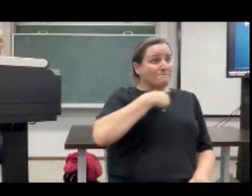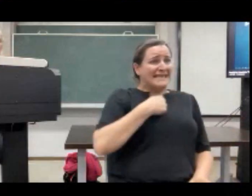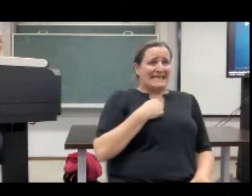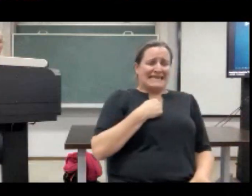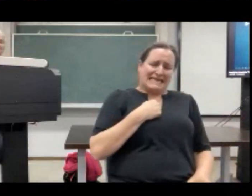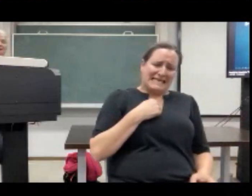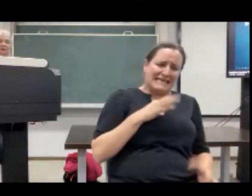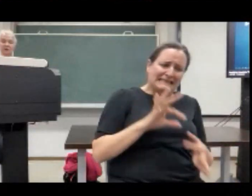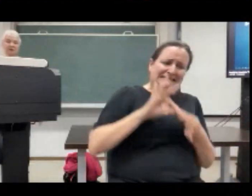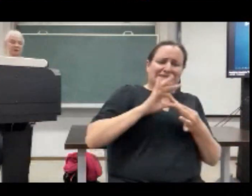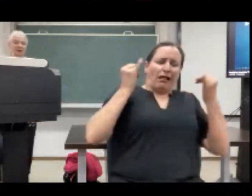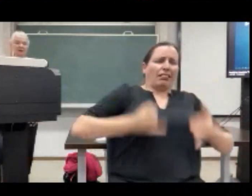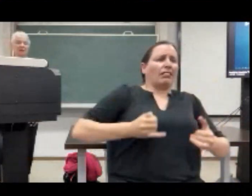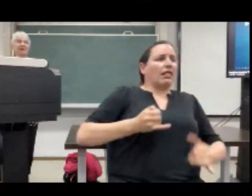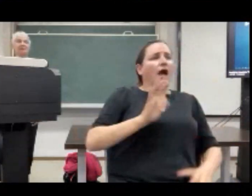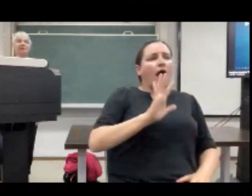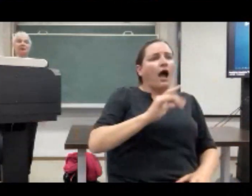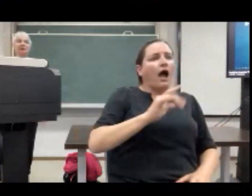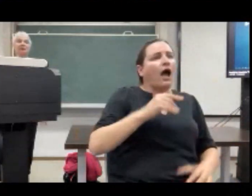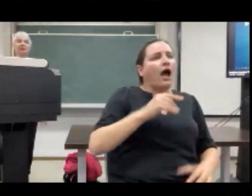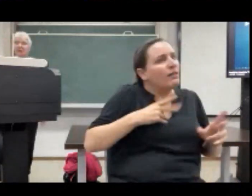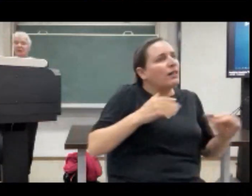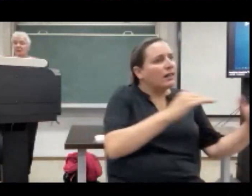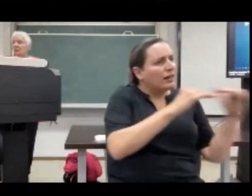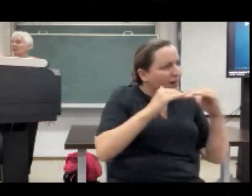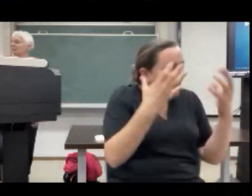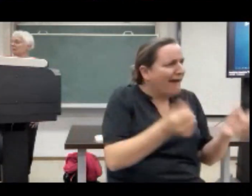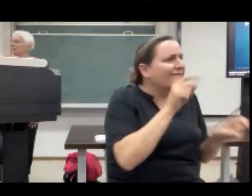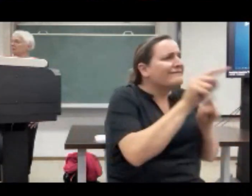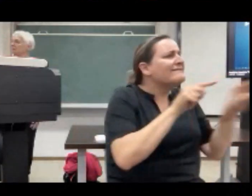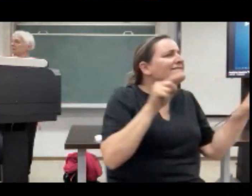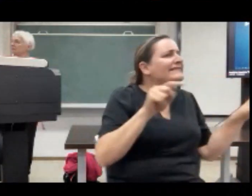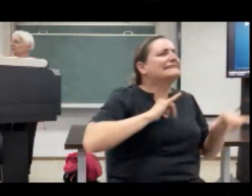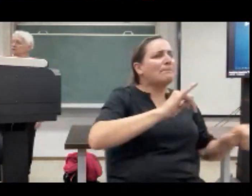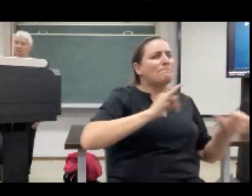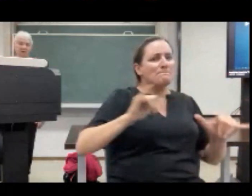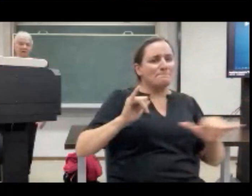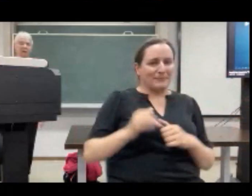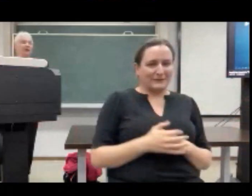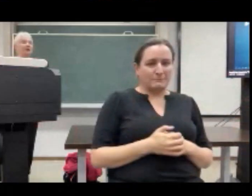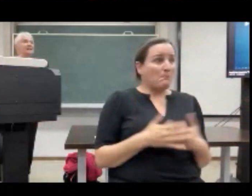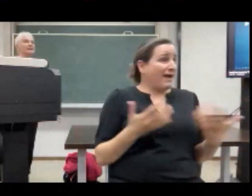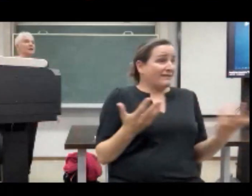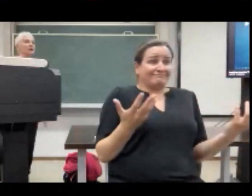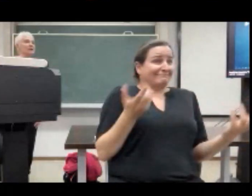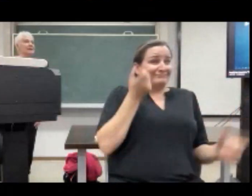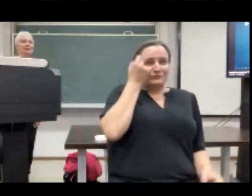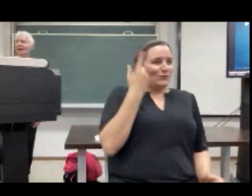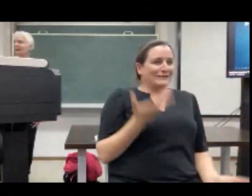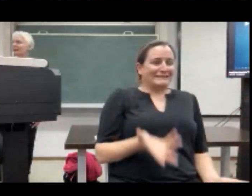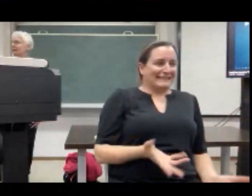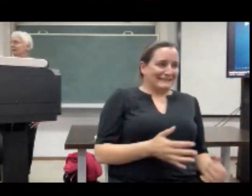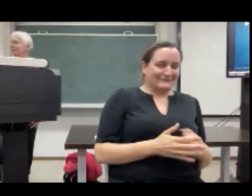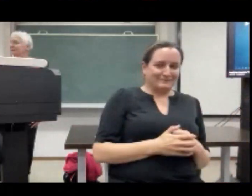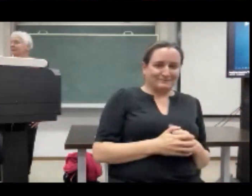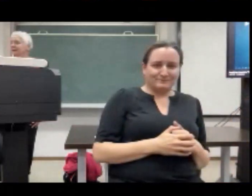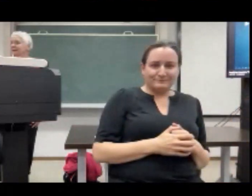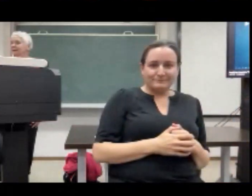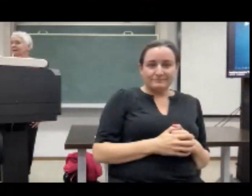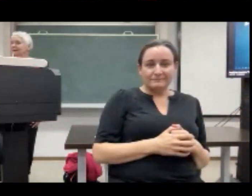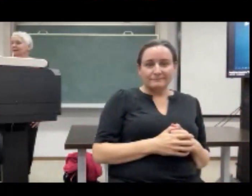So physical contact in medical situations can be confusing, as I kind of edged on before, because it's not